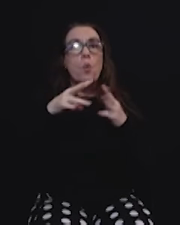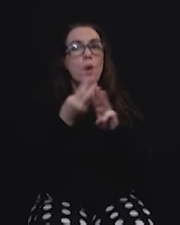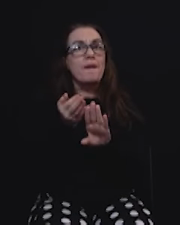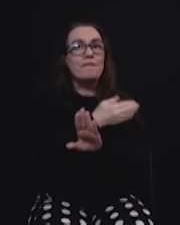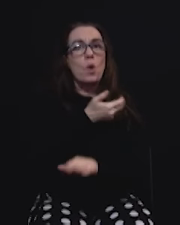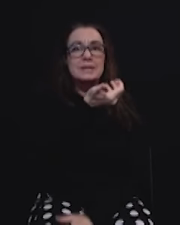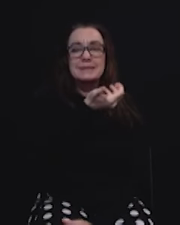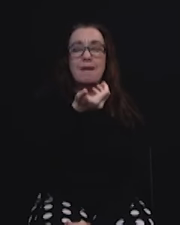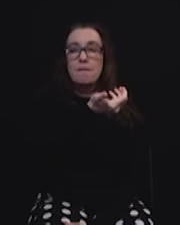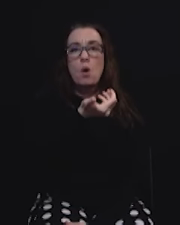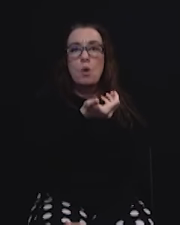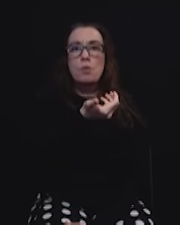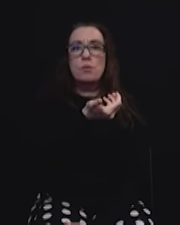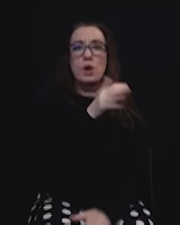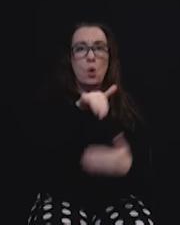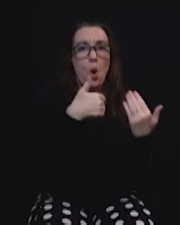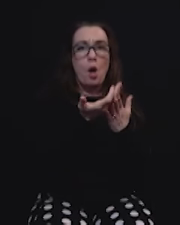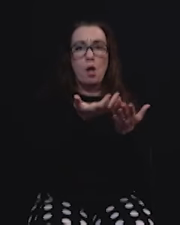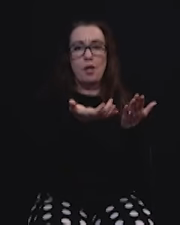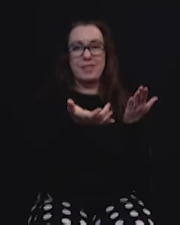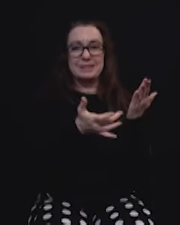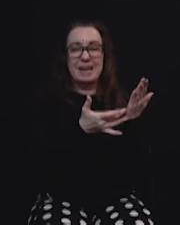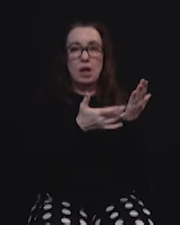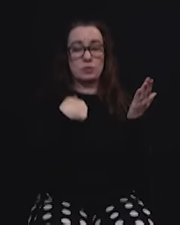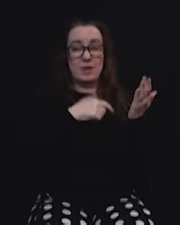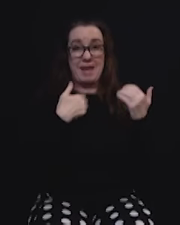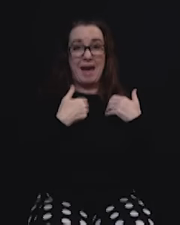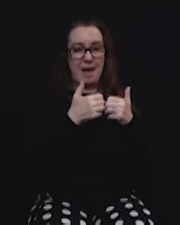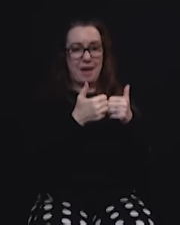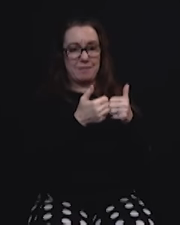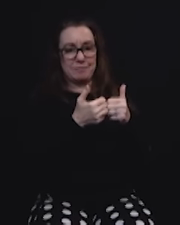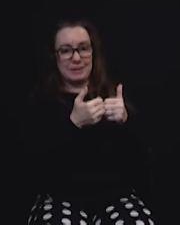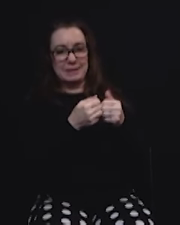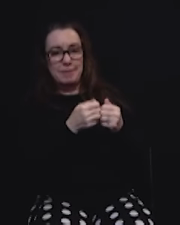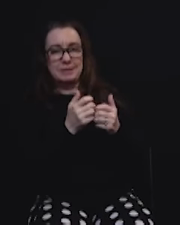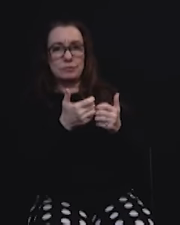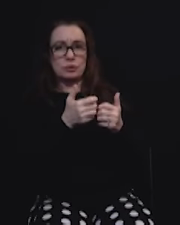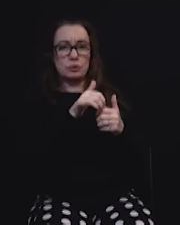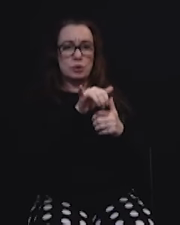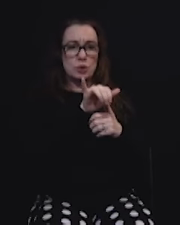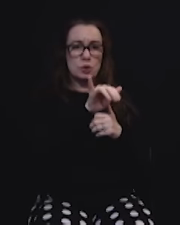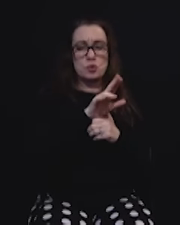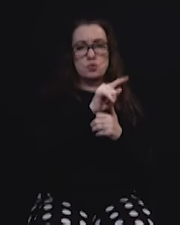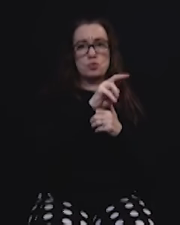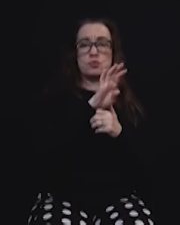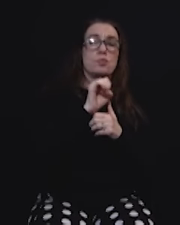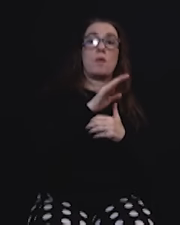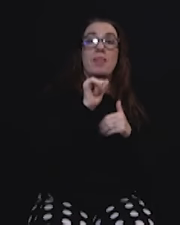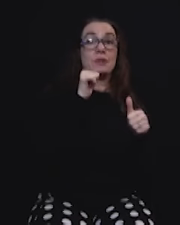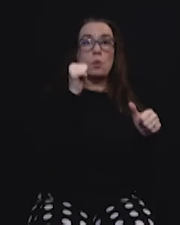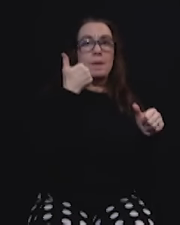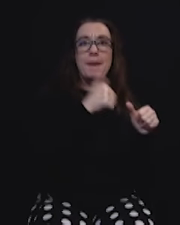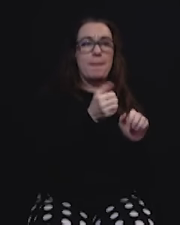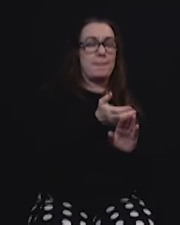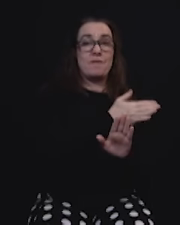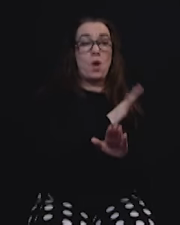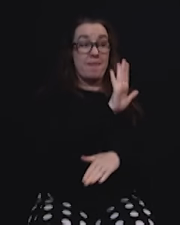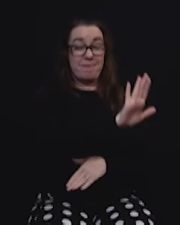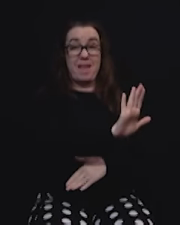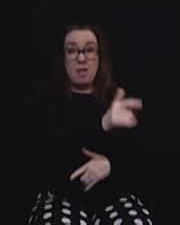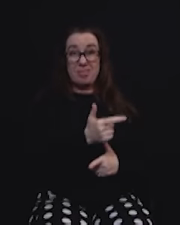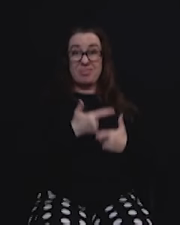phones and all the technology that we have with instant messaging, with YouTube, with everything else. They don't remember that. So the whole message they know